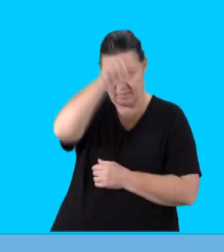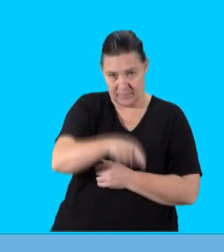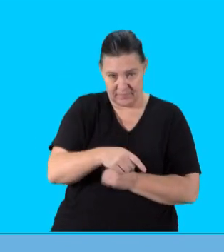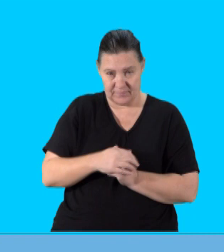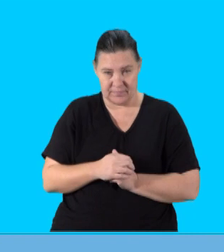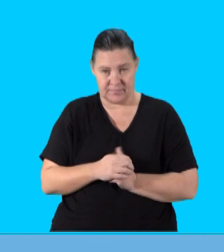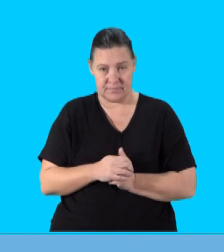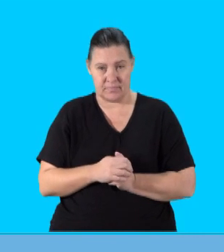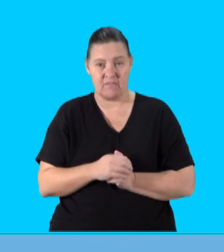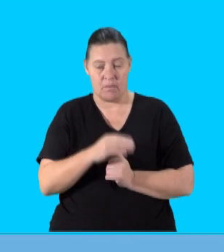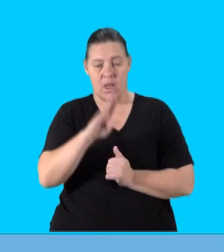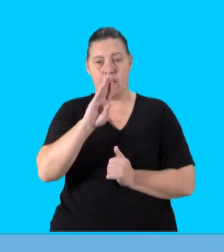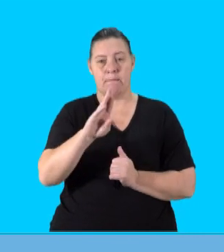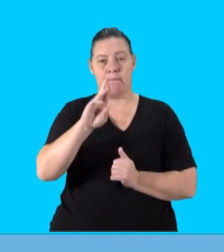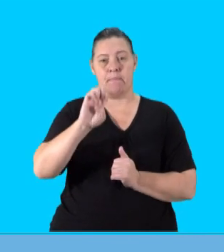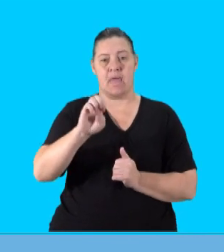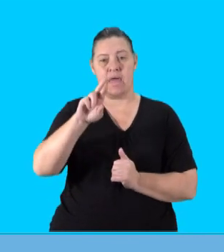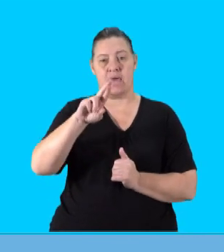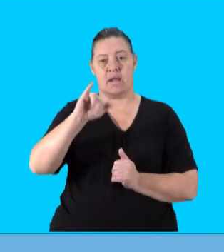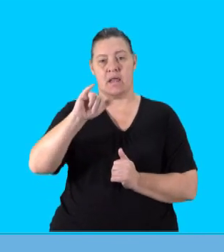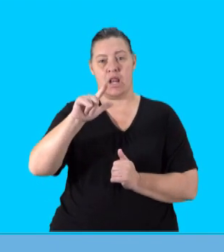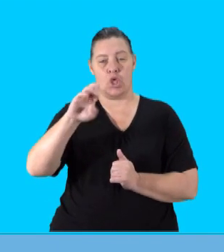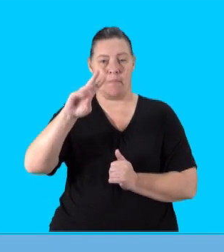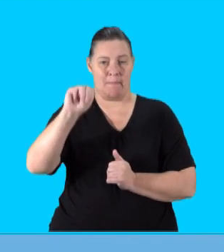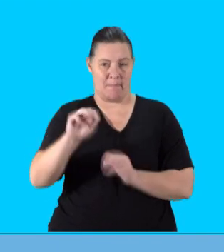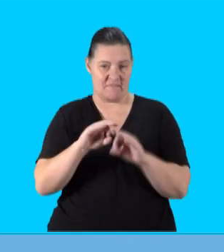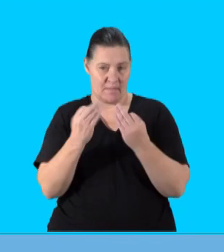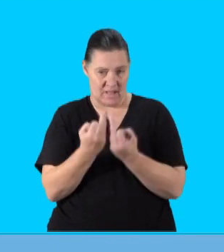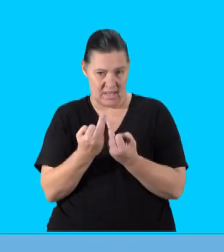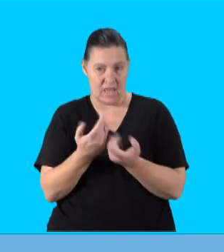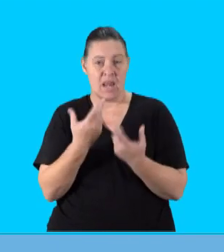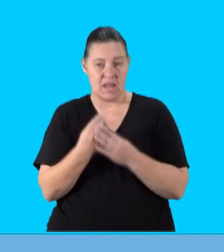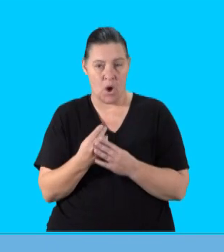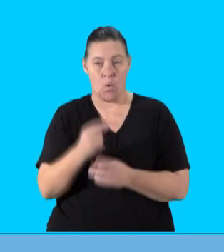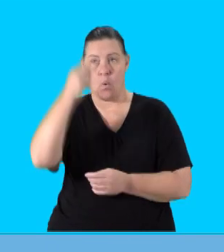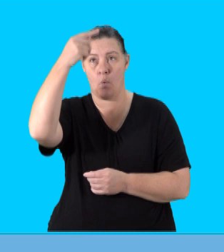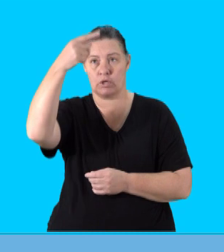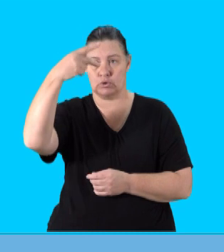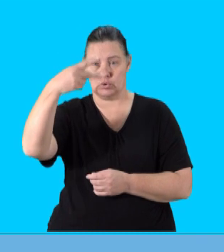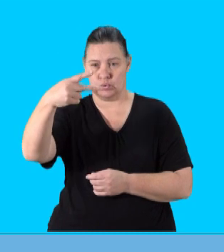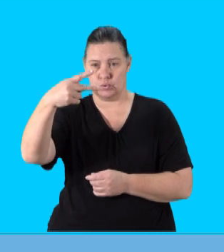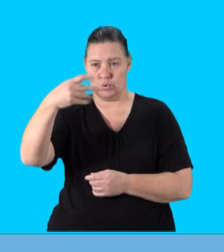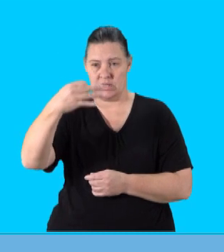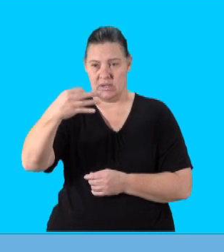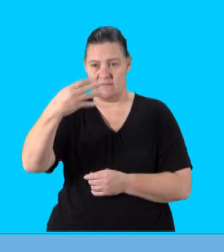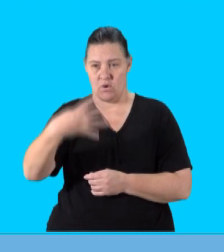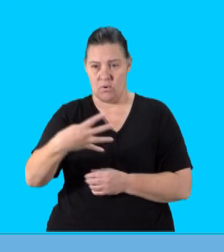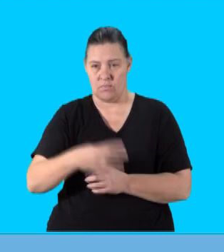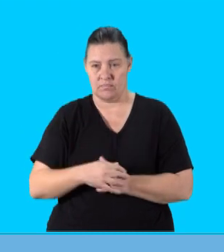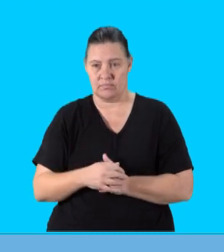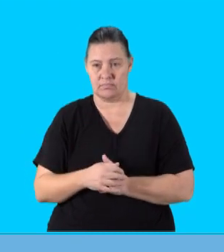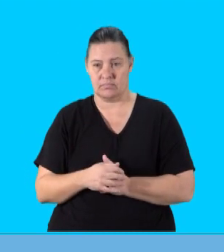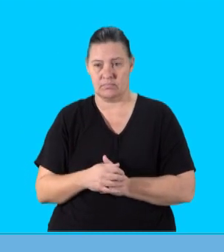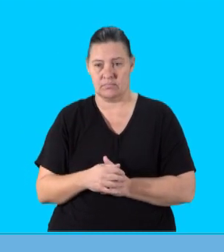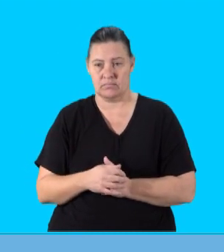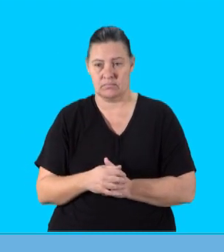elements here from the beryllium family. And then period 4, period it is going across. We have 1,